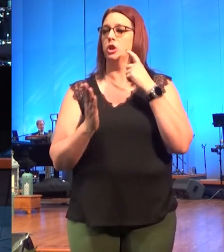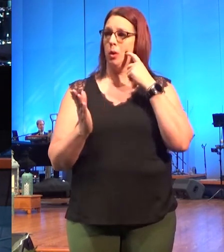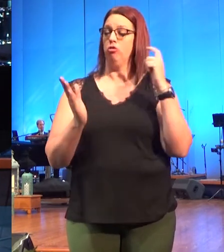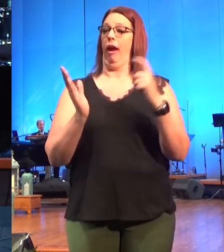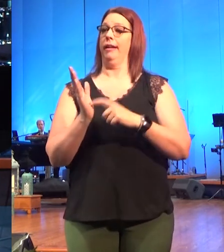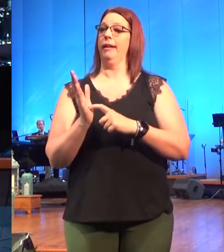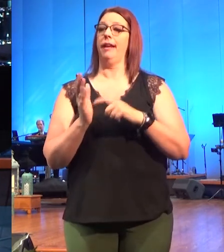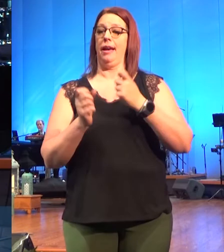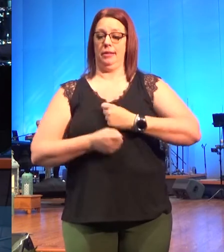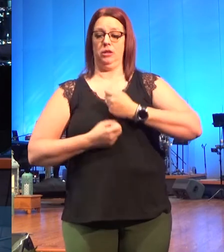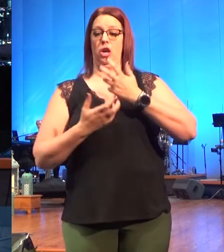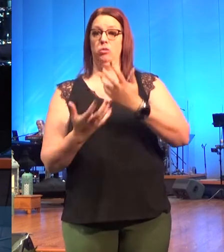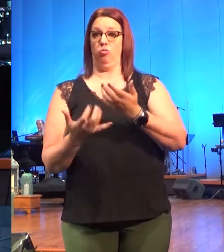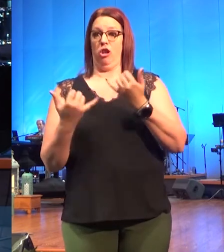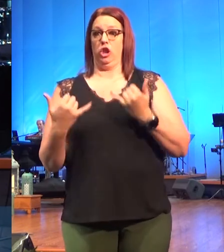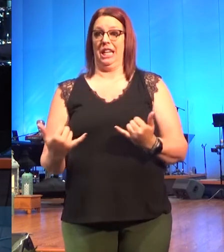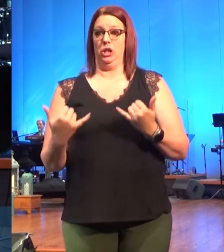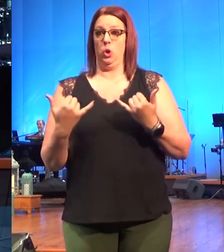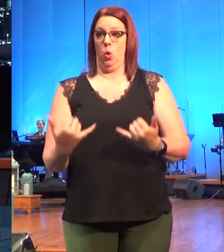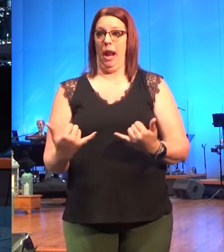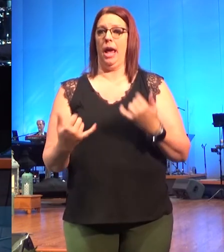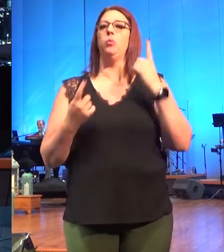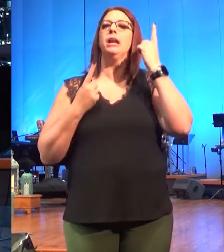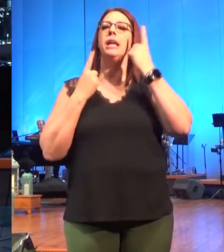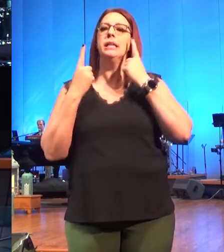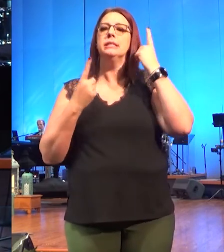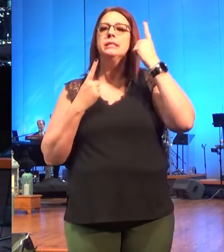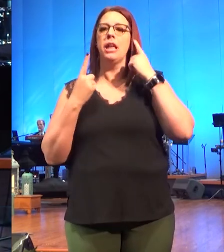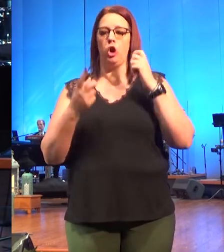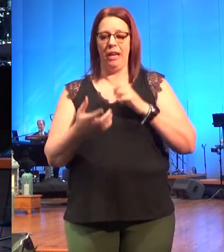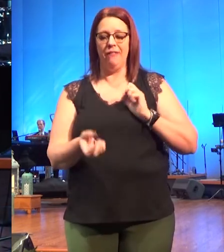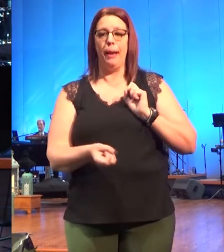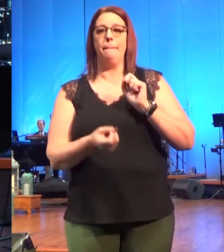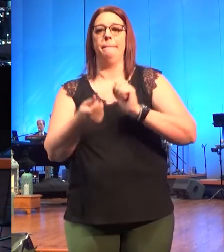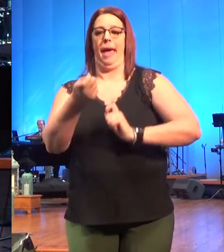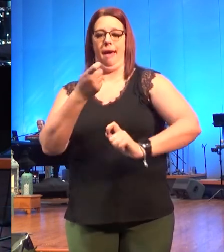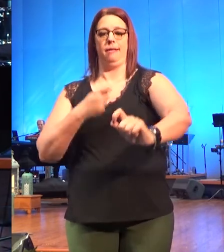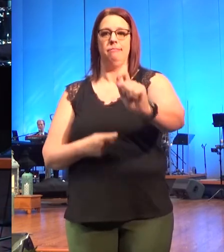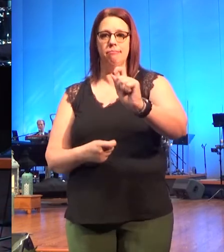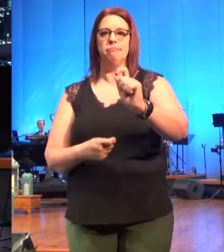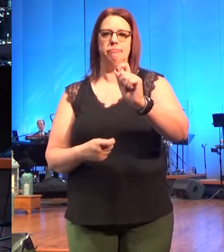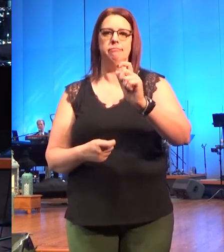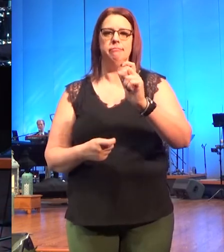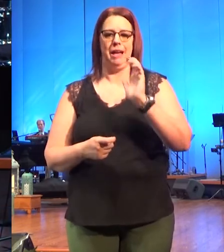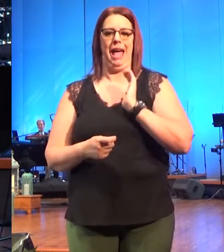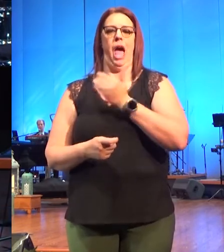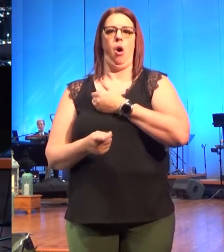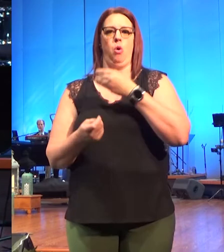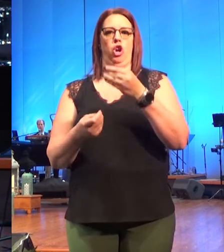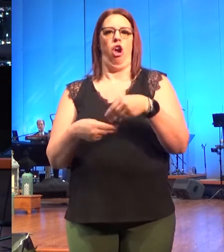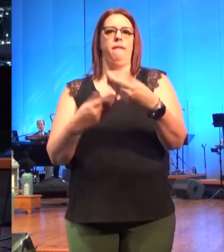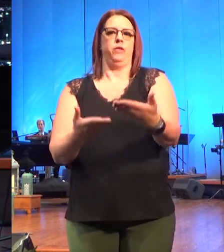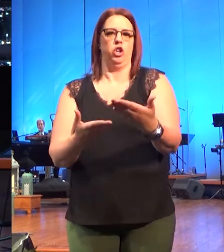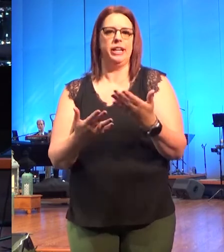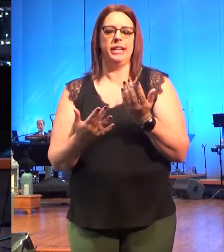our abundance this day, as we consider now giving back into this community of our tithes and offerings. We